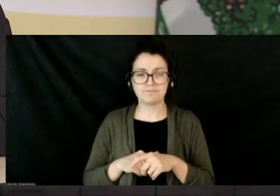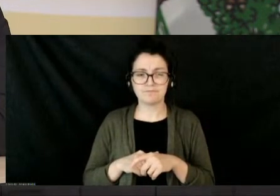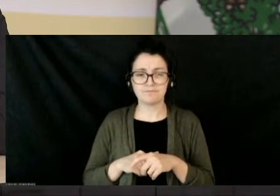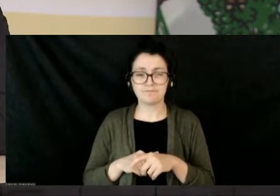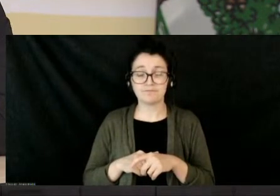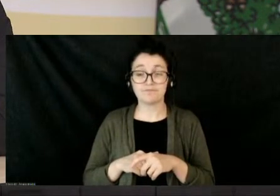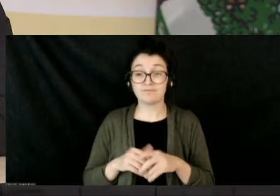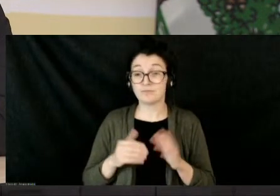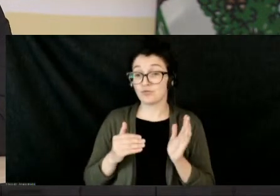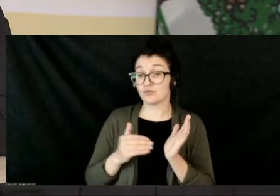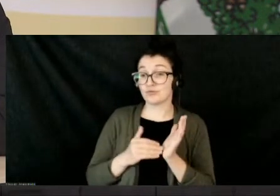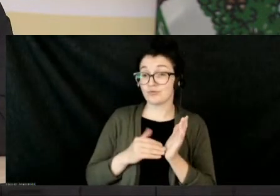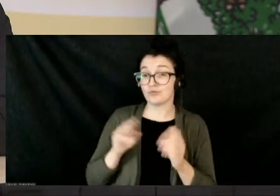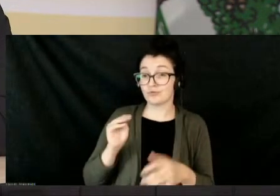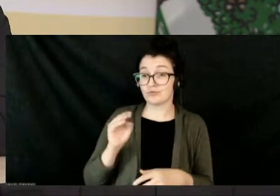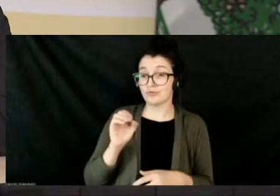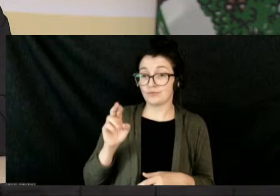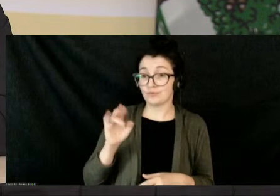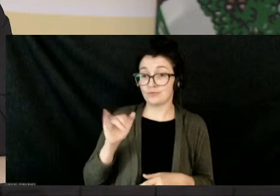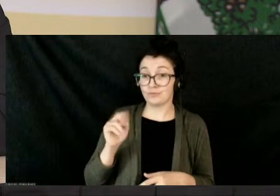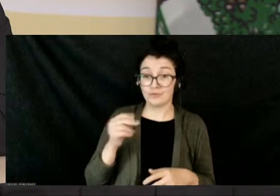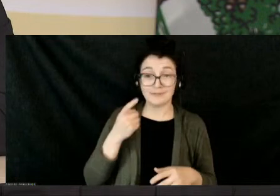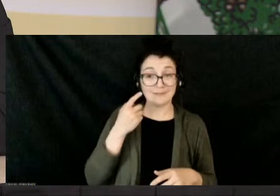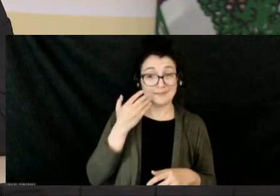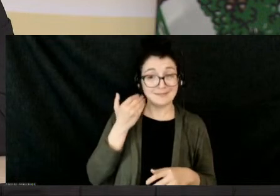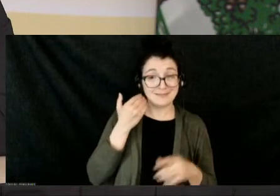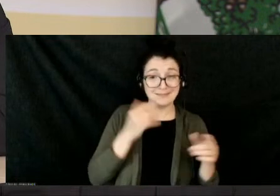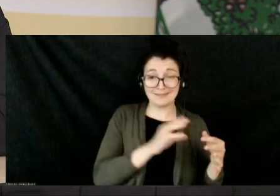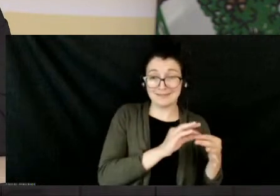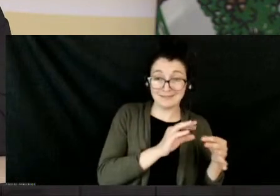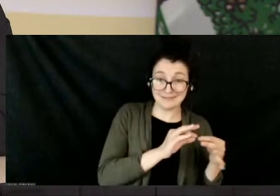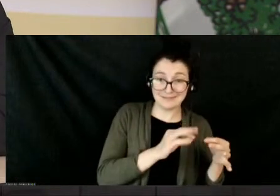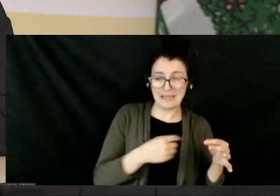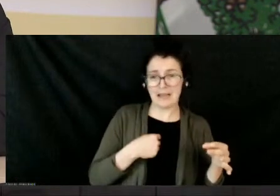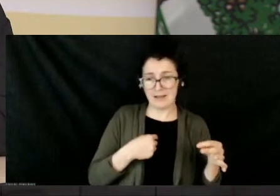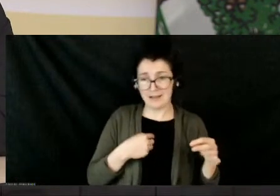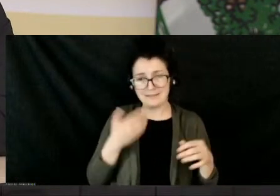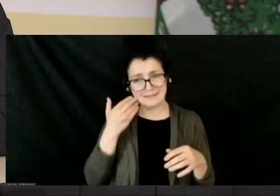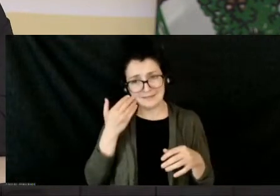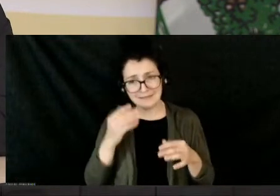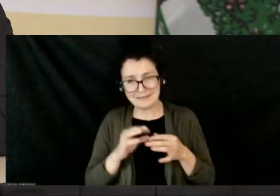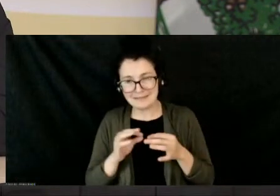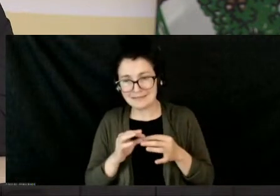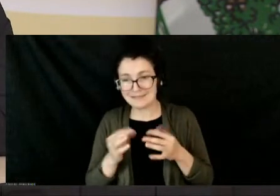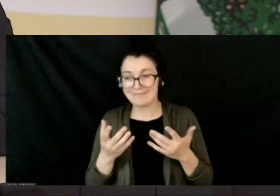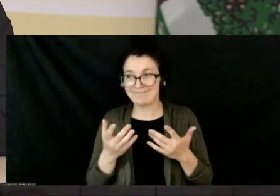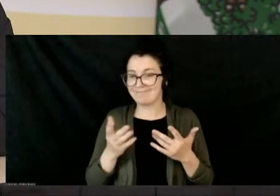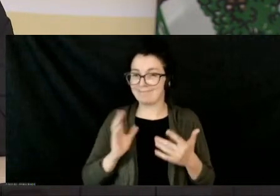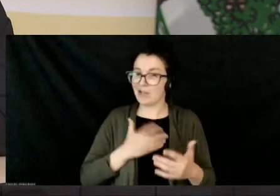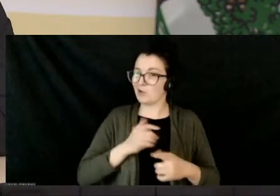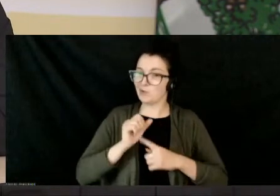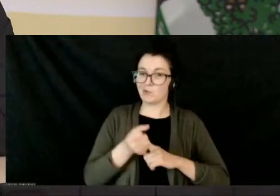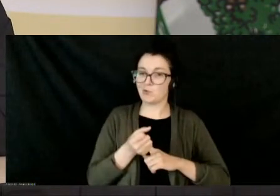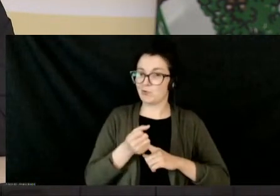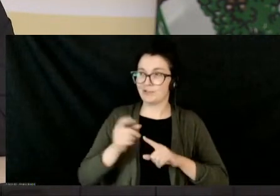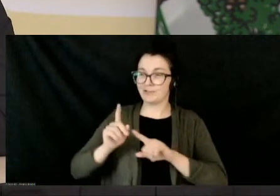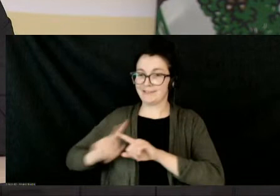Morrison has outlined and I tried to articulate earlier, is that everybody's in a little bit of a different place here right now. I